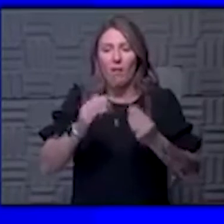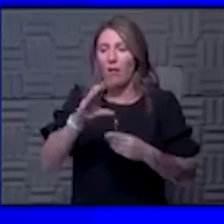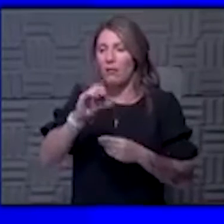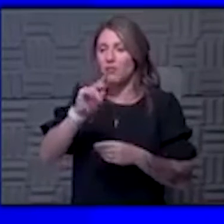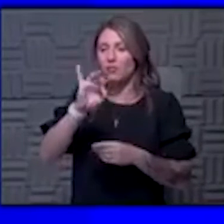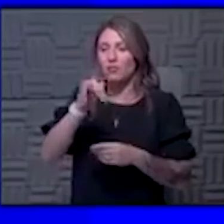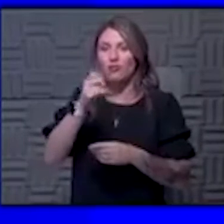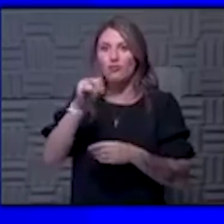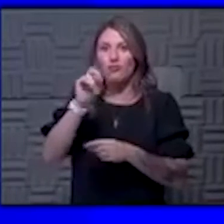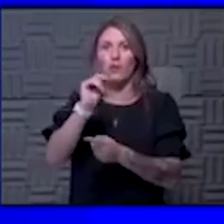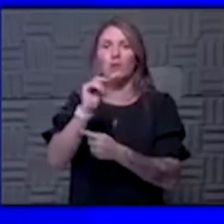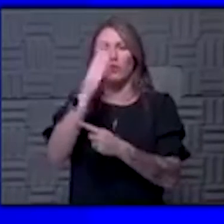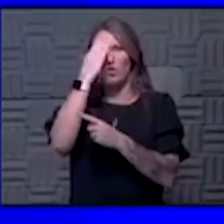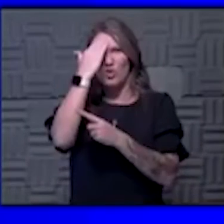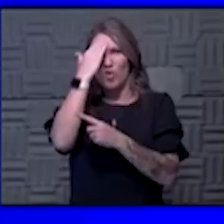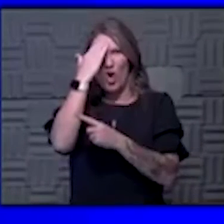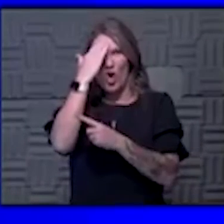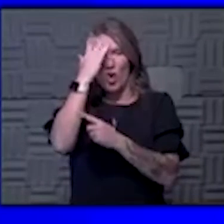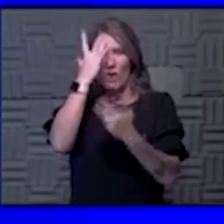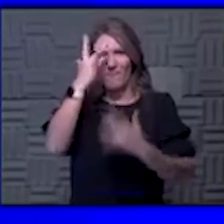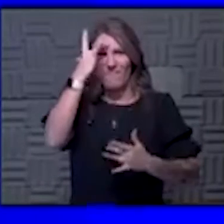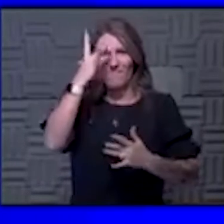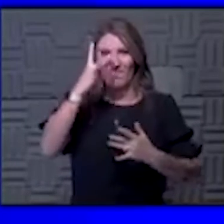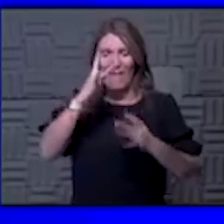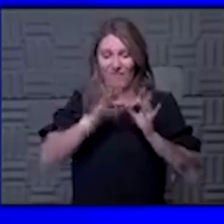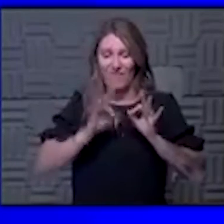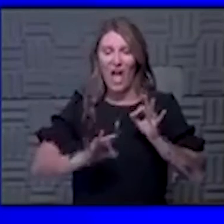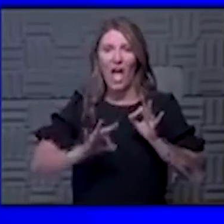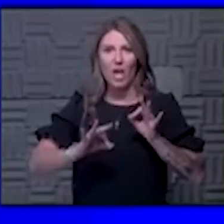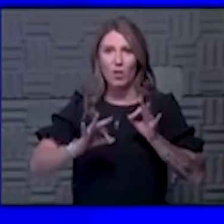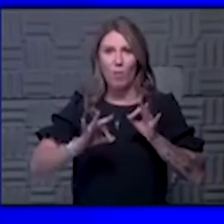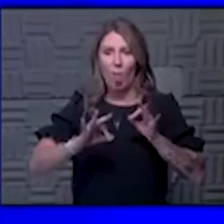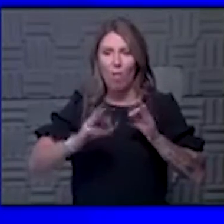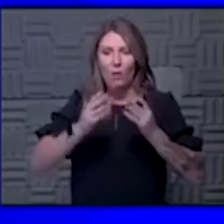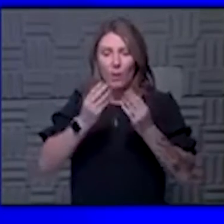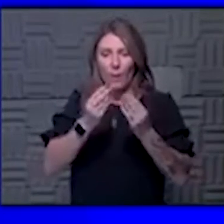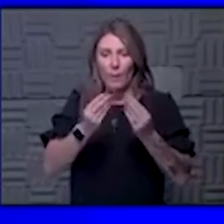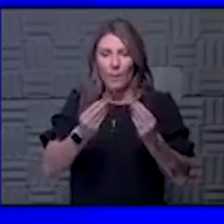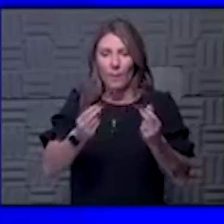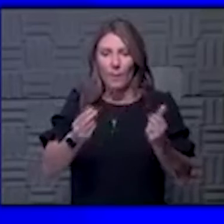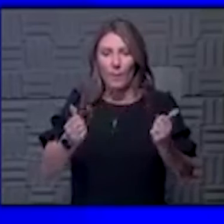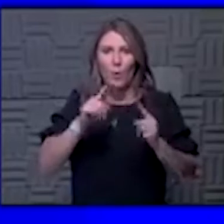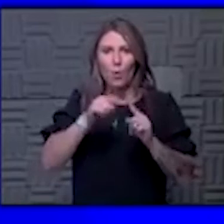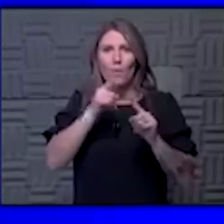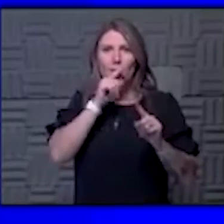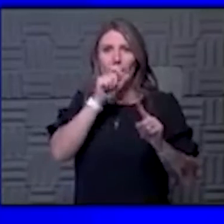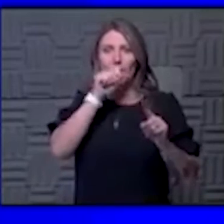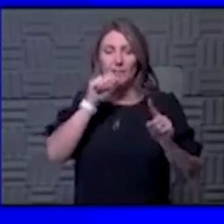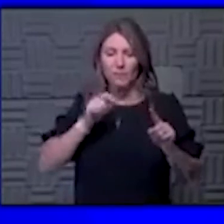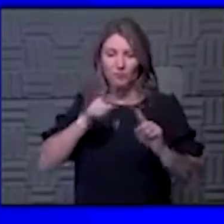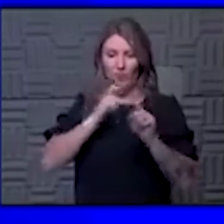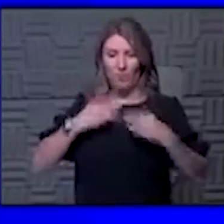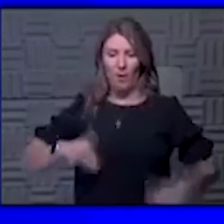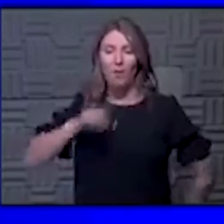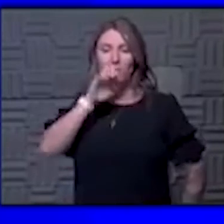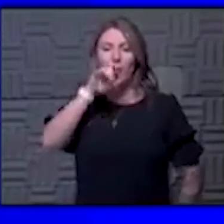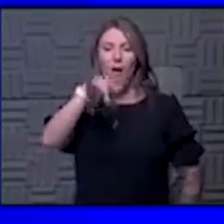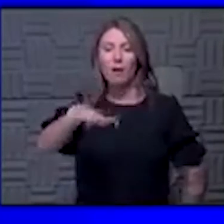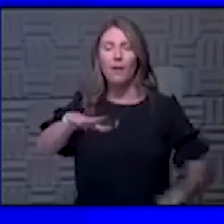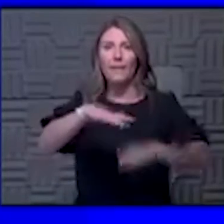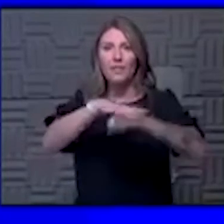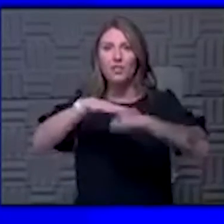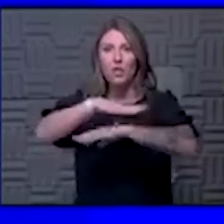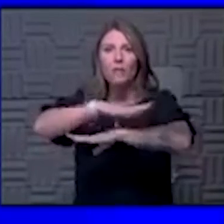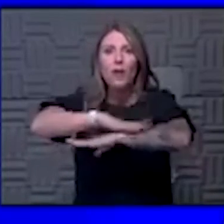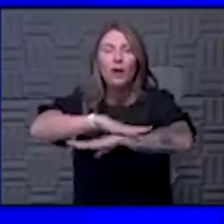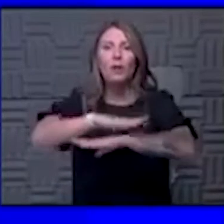there will be viral decay once it does get outside of the body and does land on the surfaces. We know that it can be for hours on the